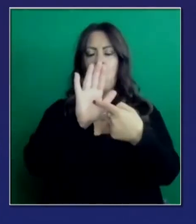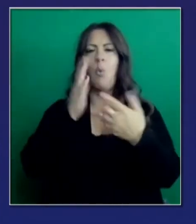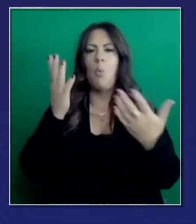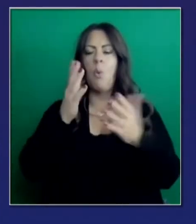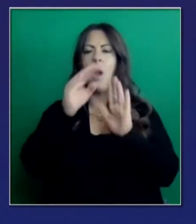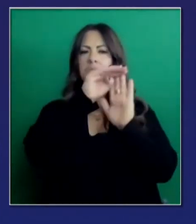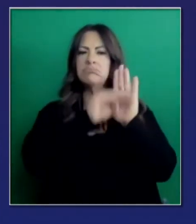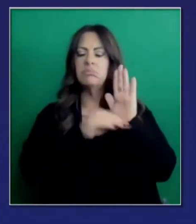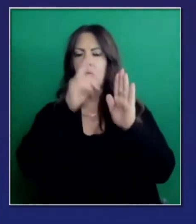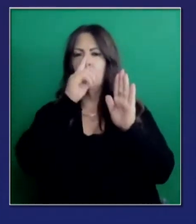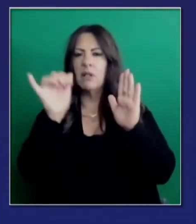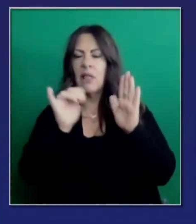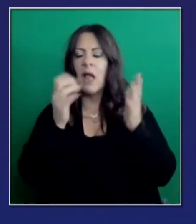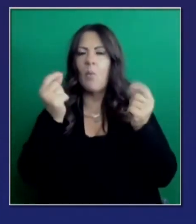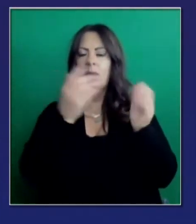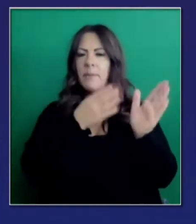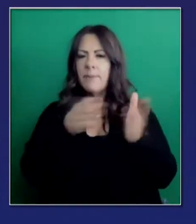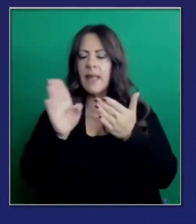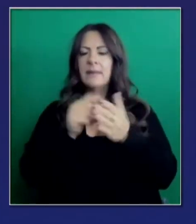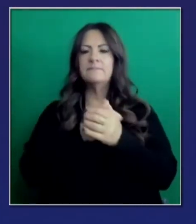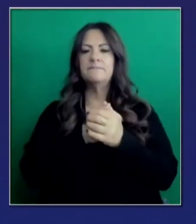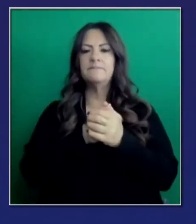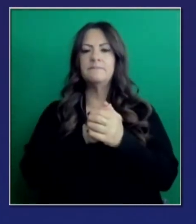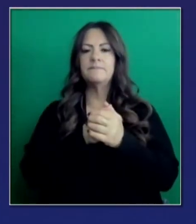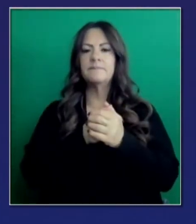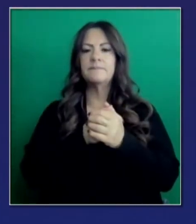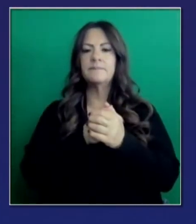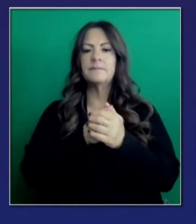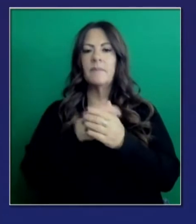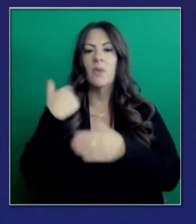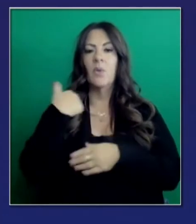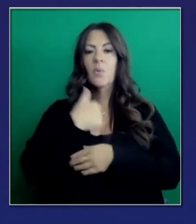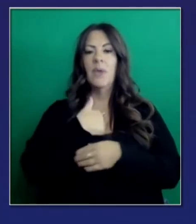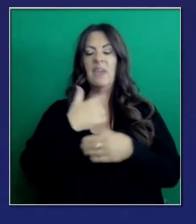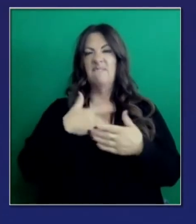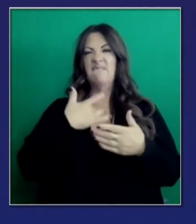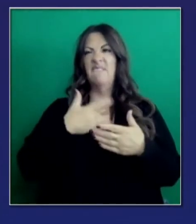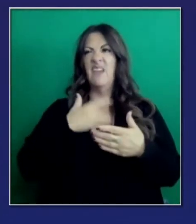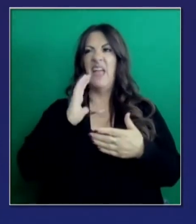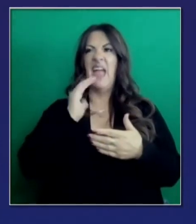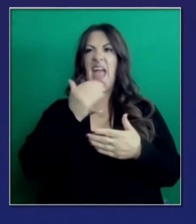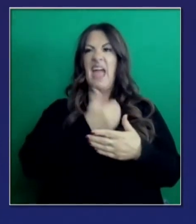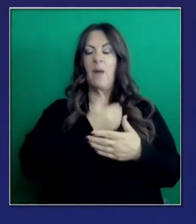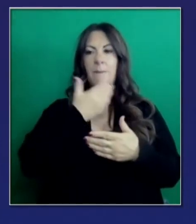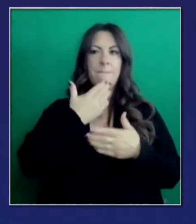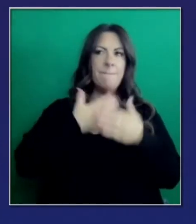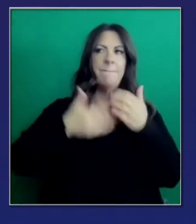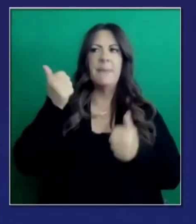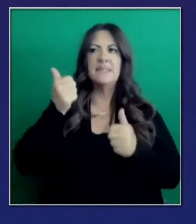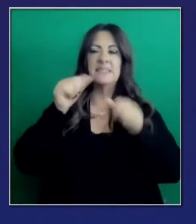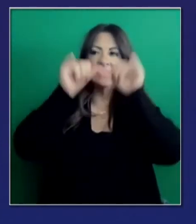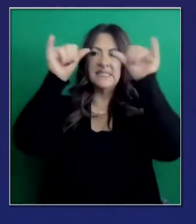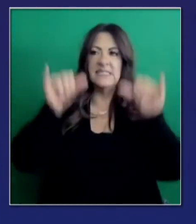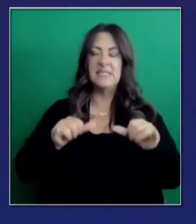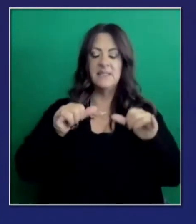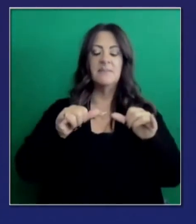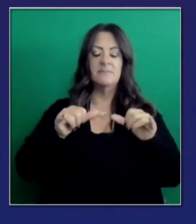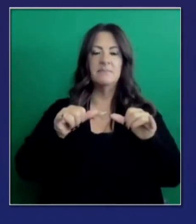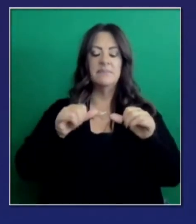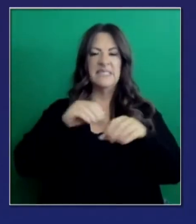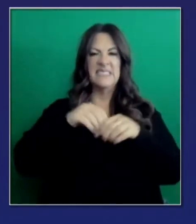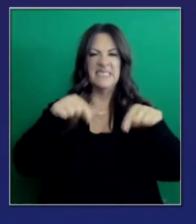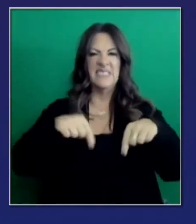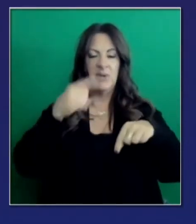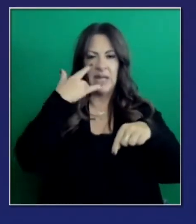we have now developed, we believe it's the most comprehensive end-to-end system of its type in the United States. But again, we acknowledge it's